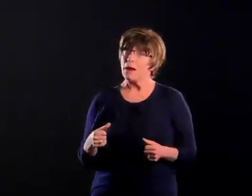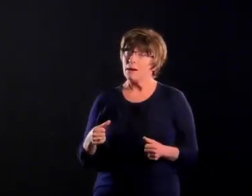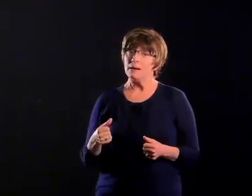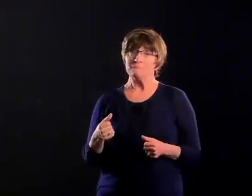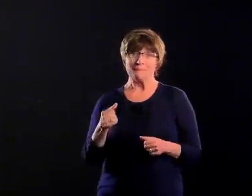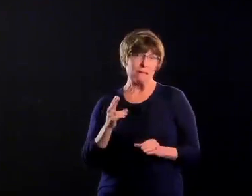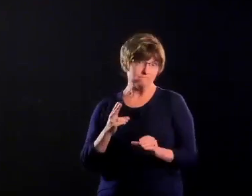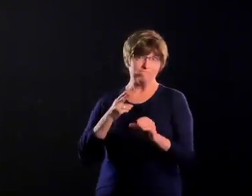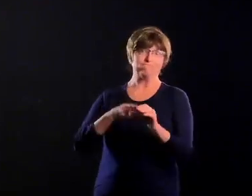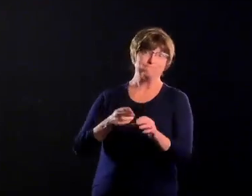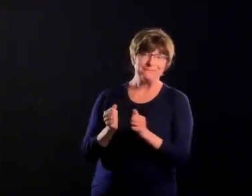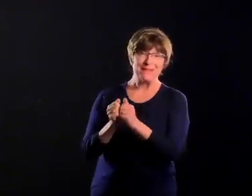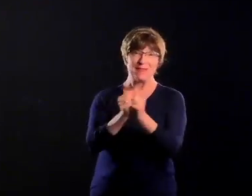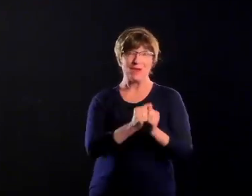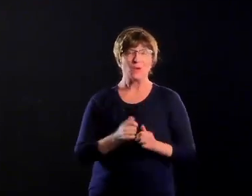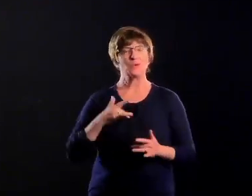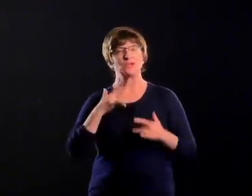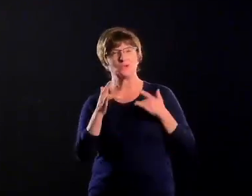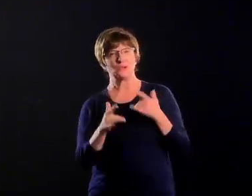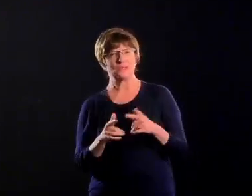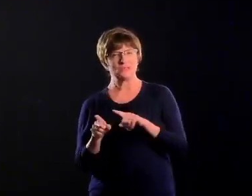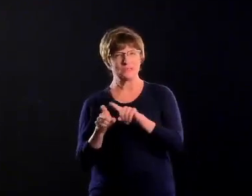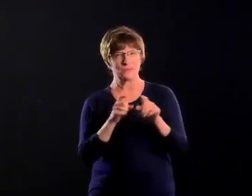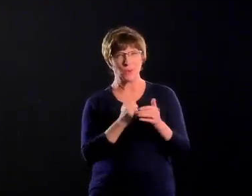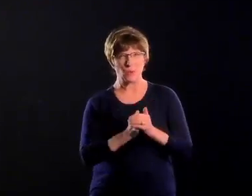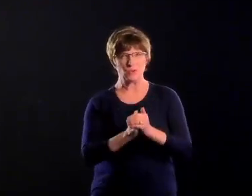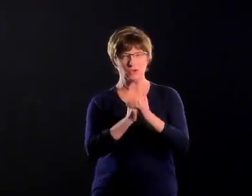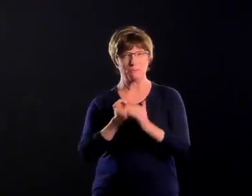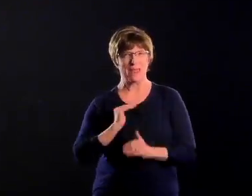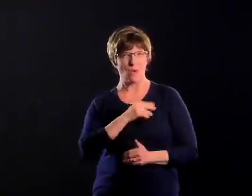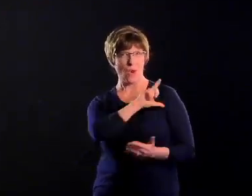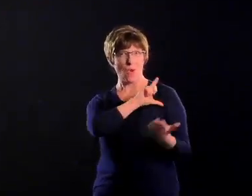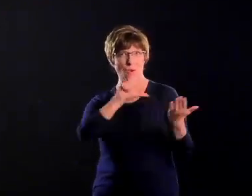mind, let's come together and rejoice as we worship our Lord.